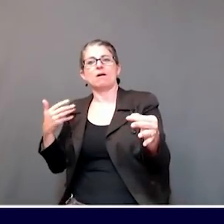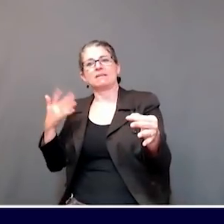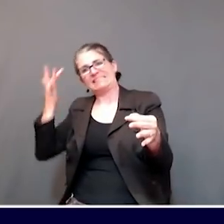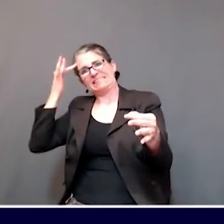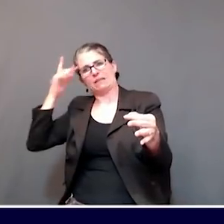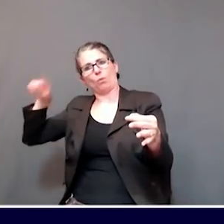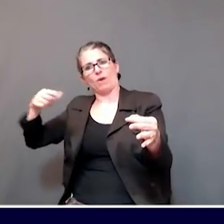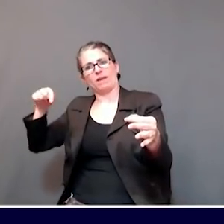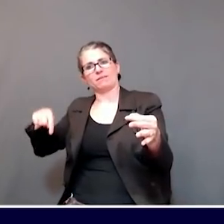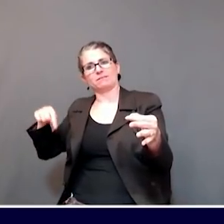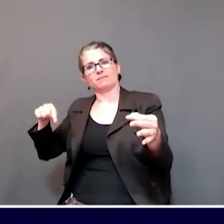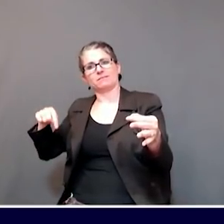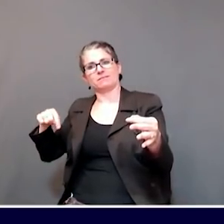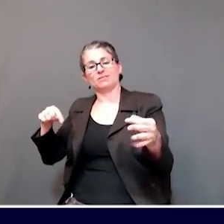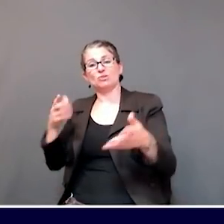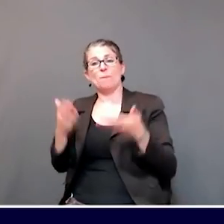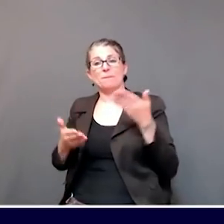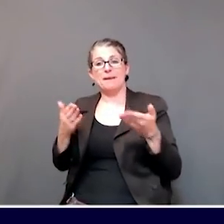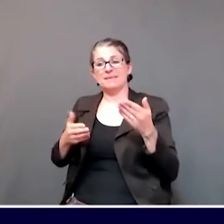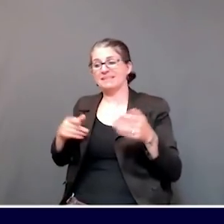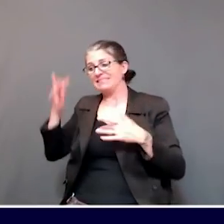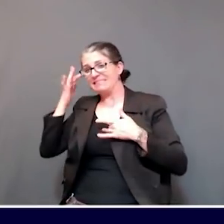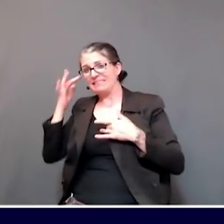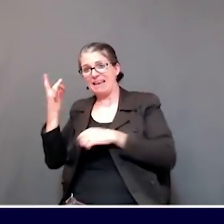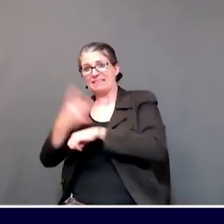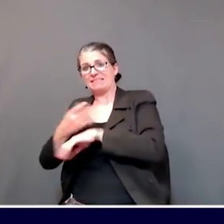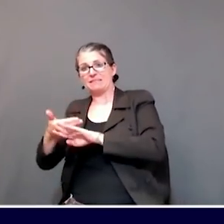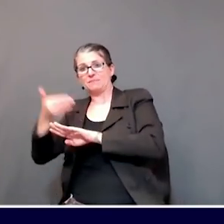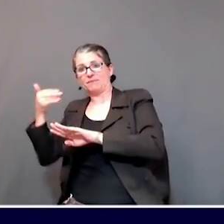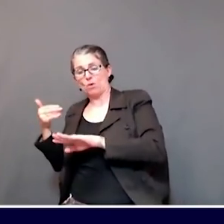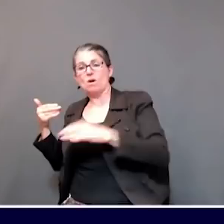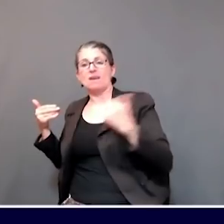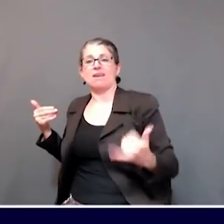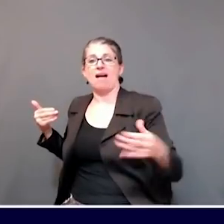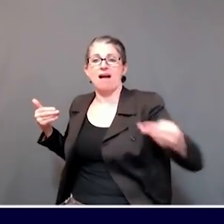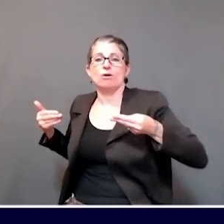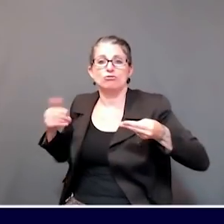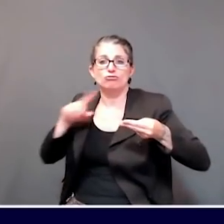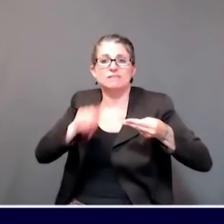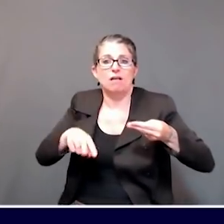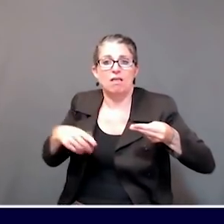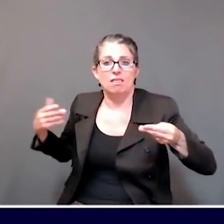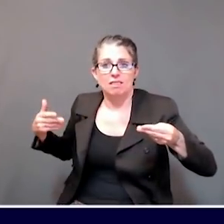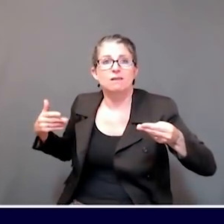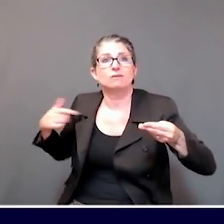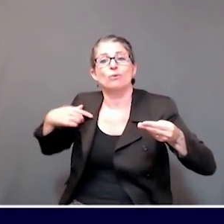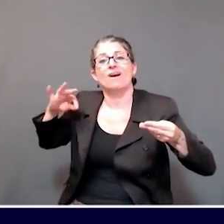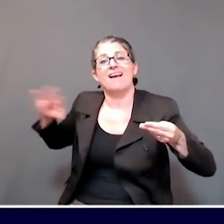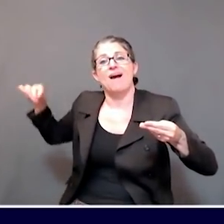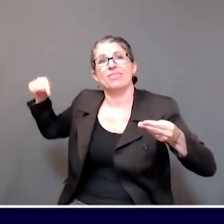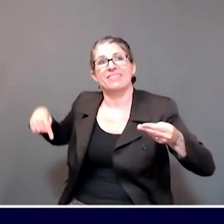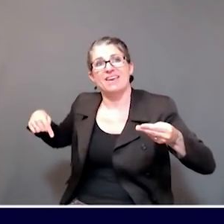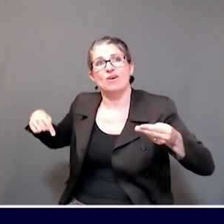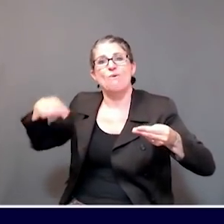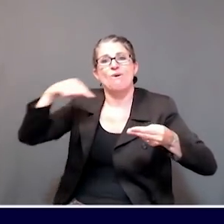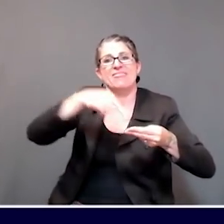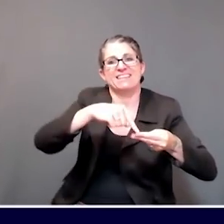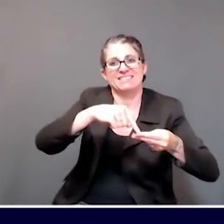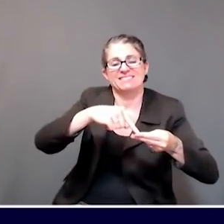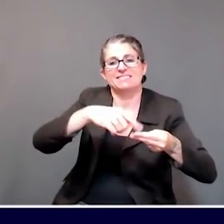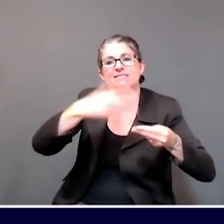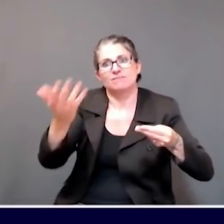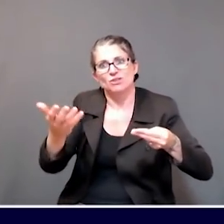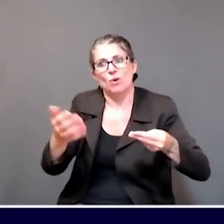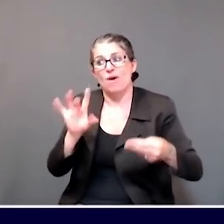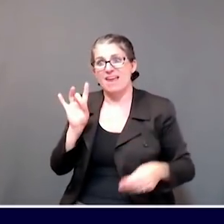report, what often happens is that as our case investigation proceeds, we learn more and different things